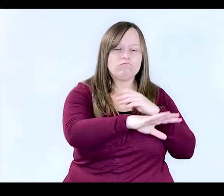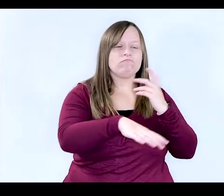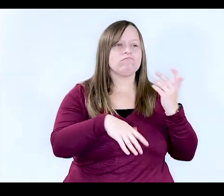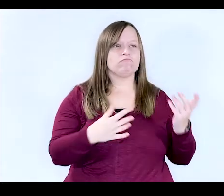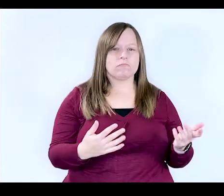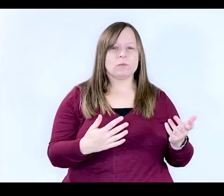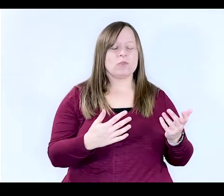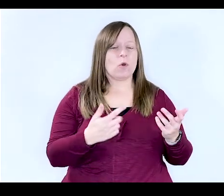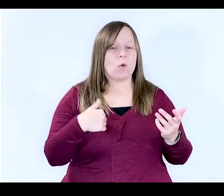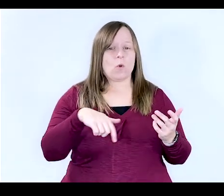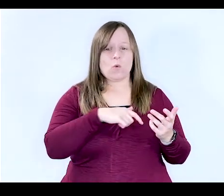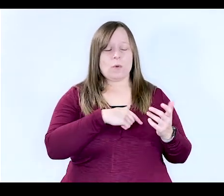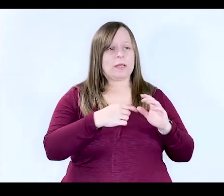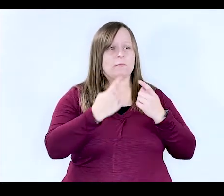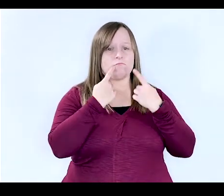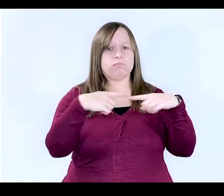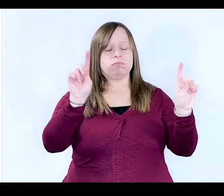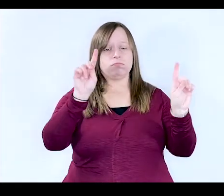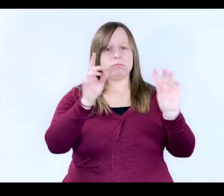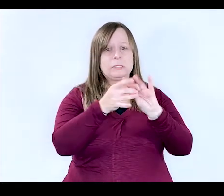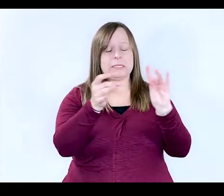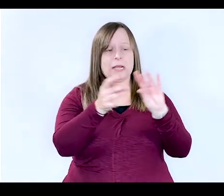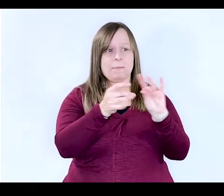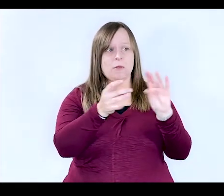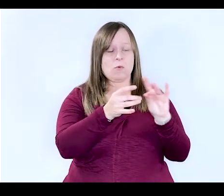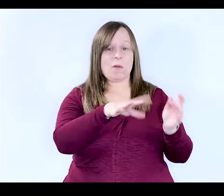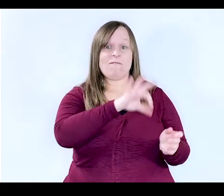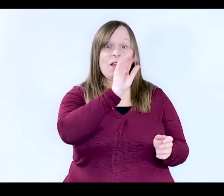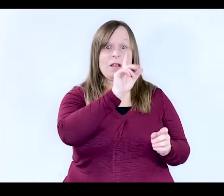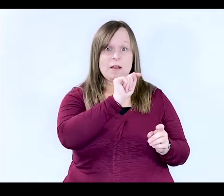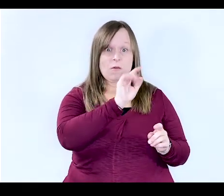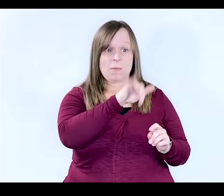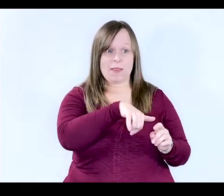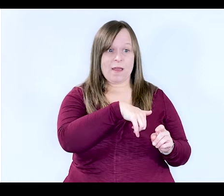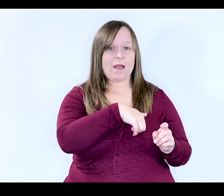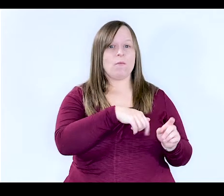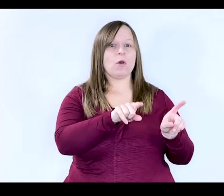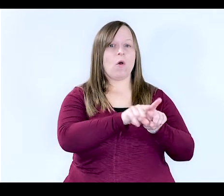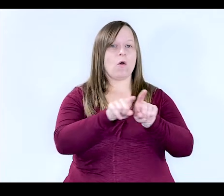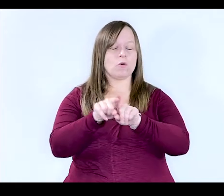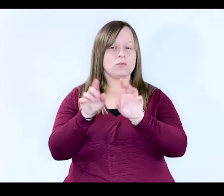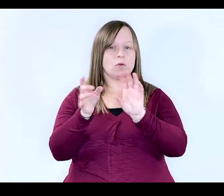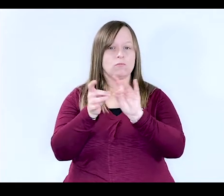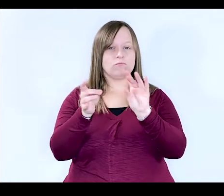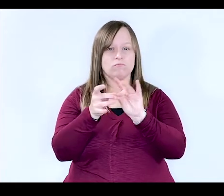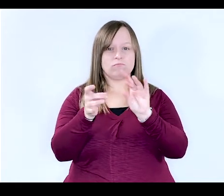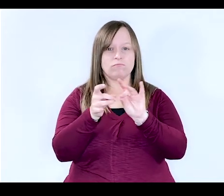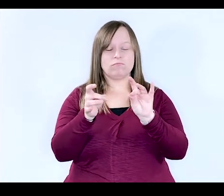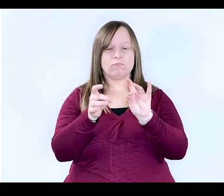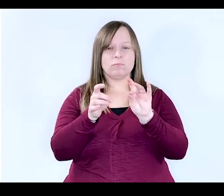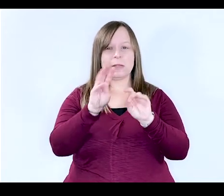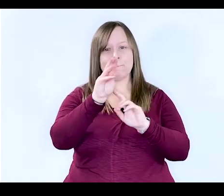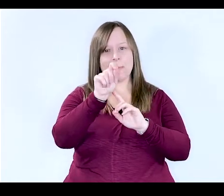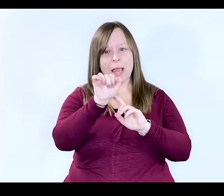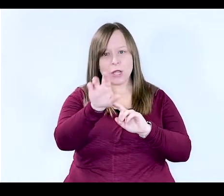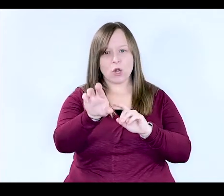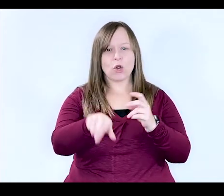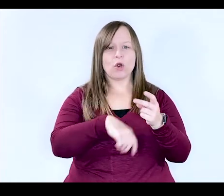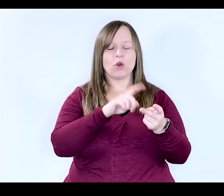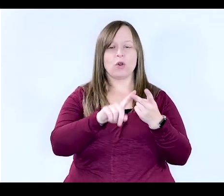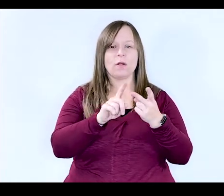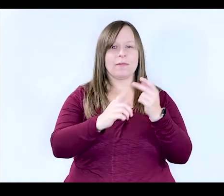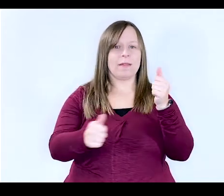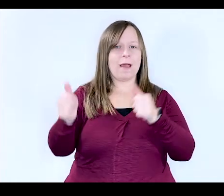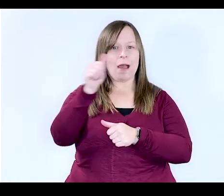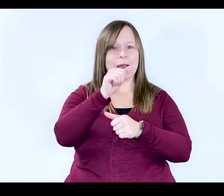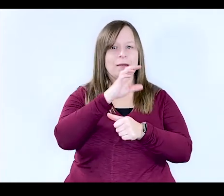police departments. So we released a statement after learning about that incident, and we also wrote to the mayor and